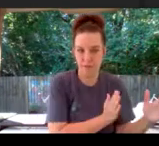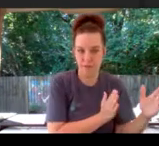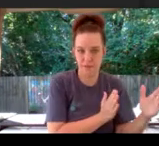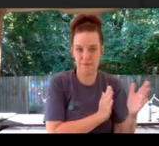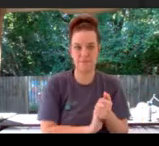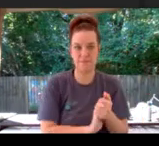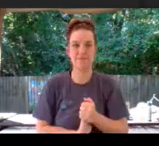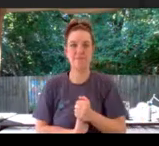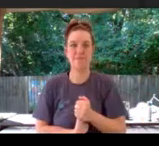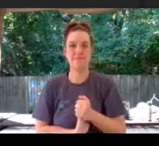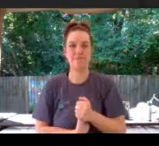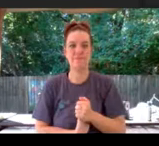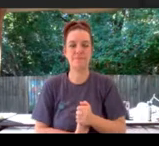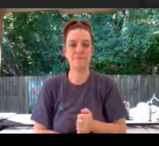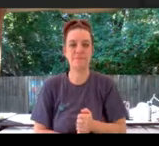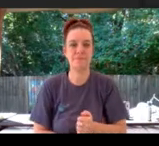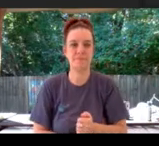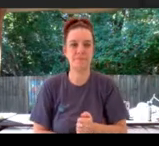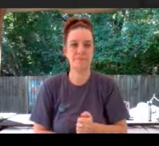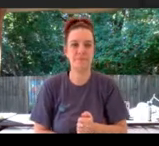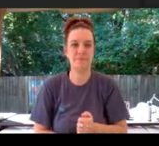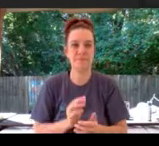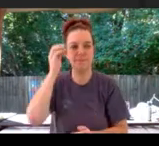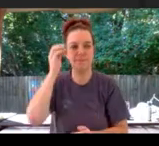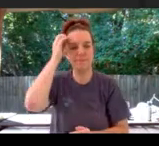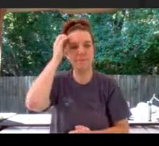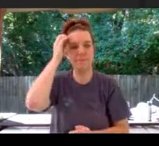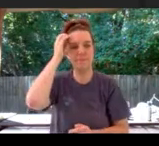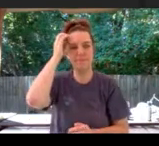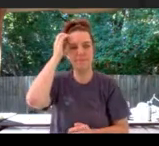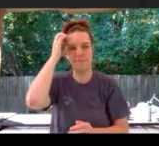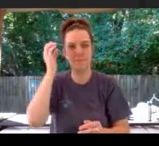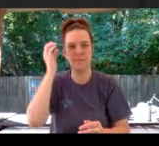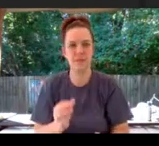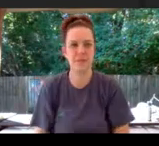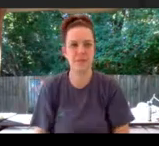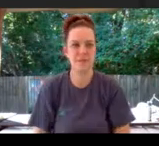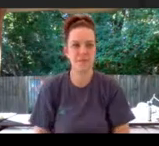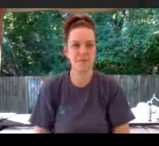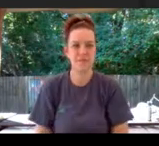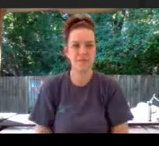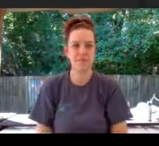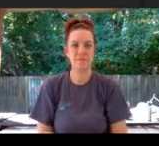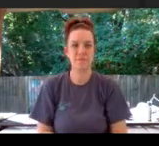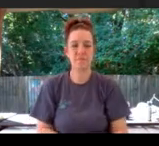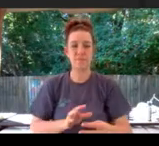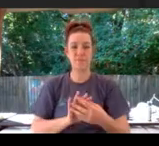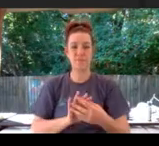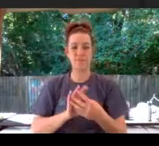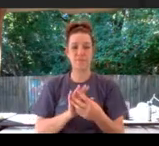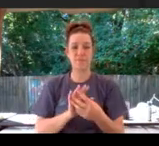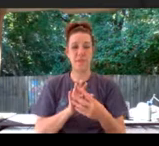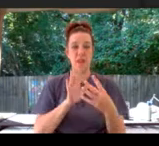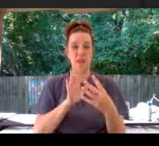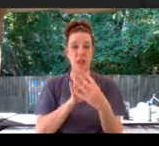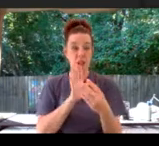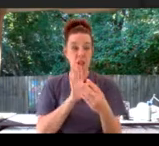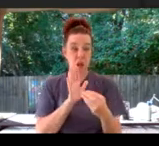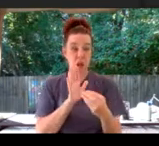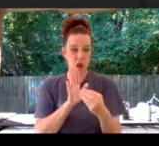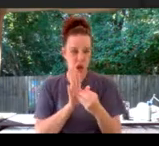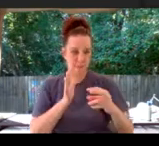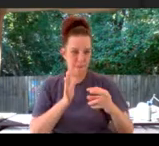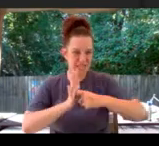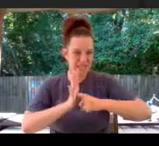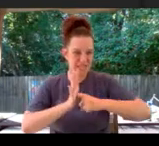Miles produced an enormous ring from his pocket. The copied master set of keys was the